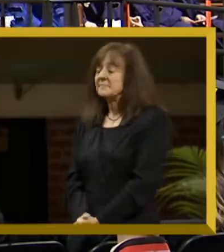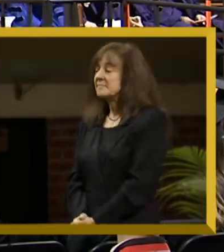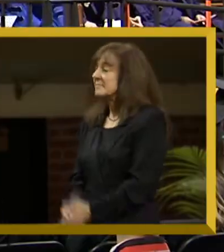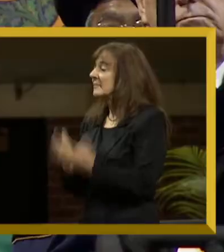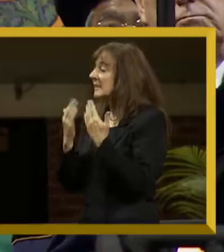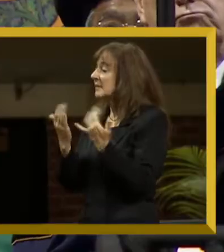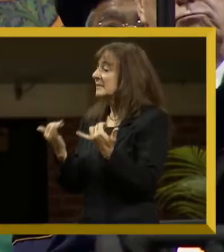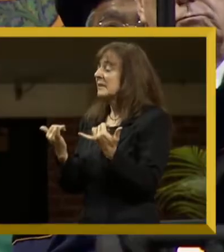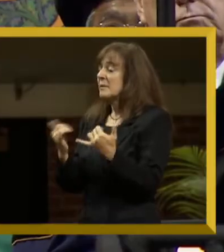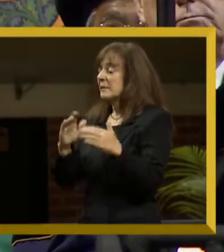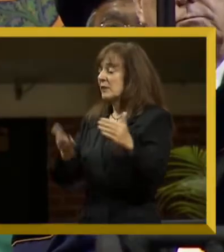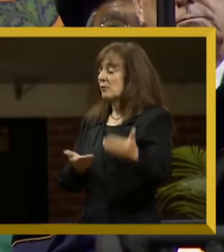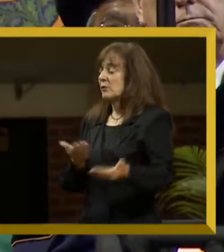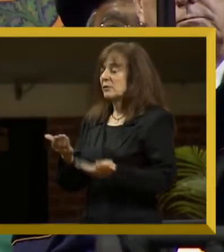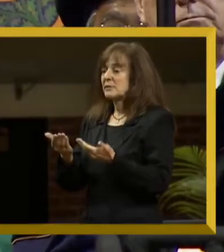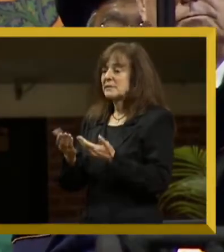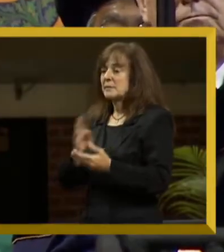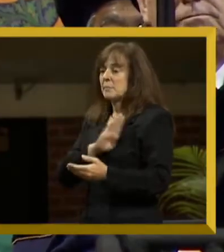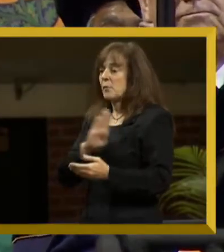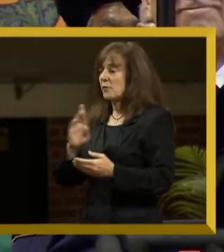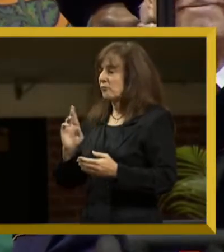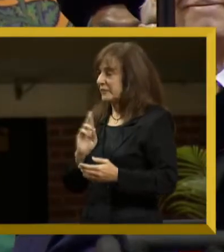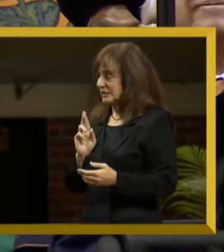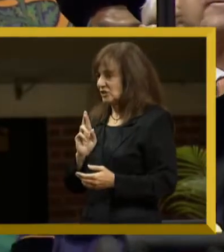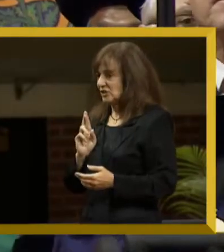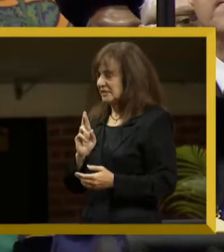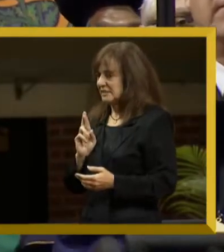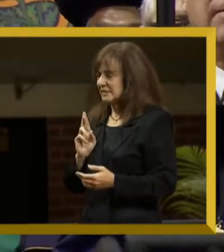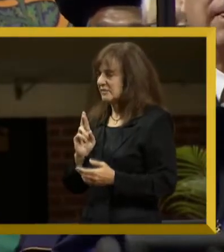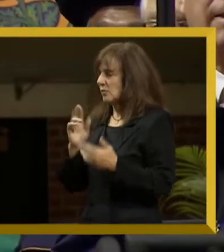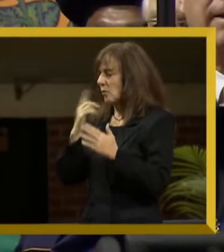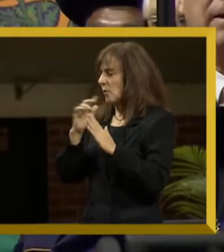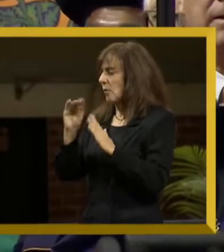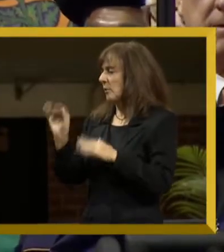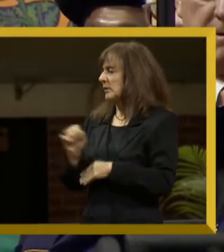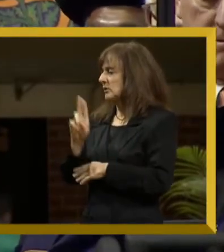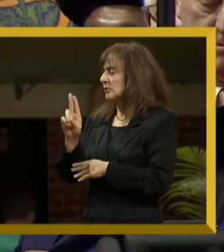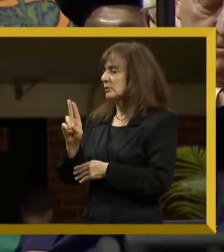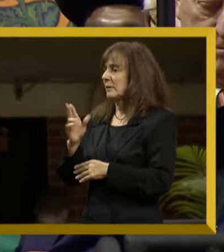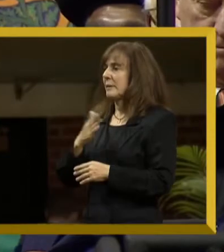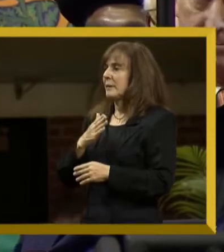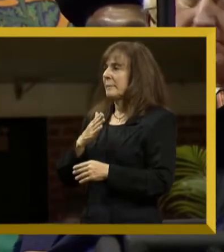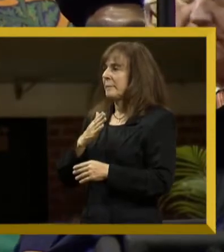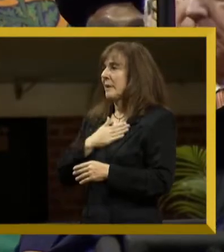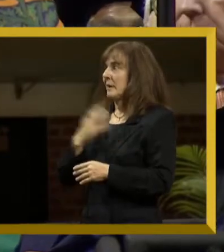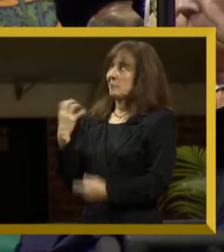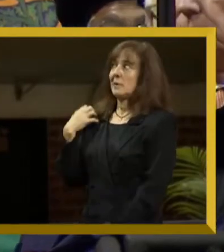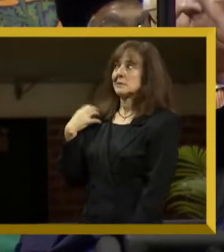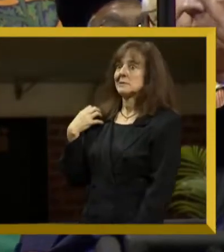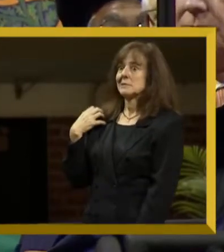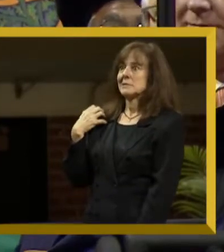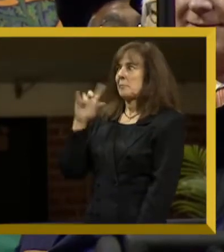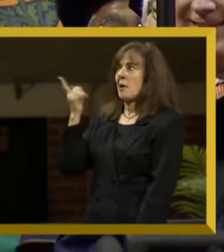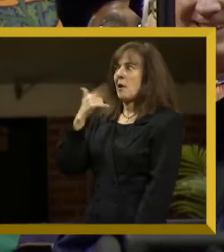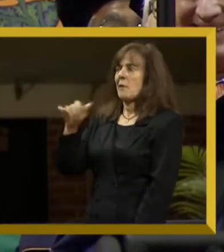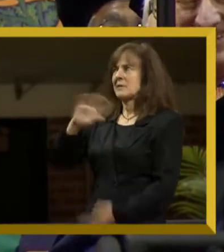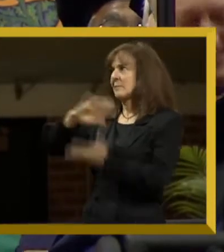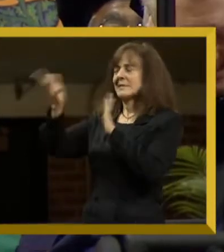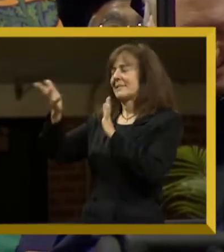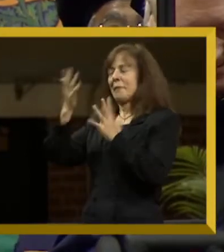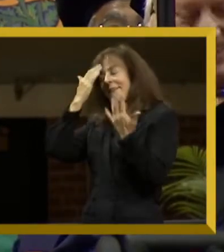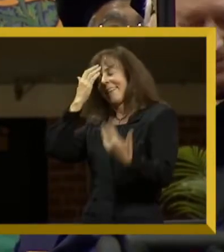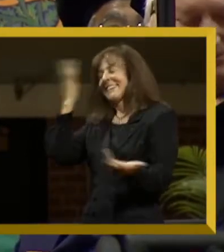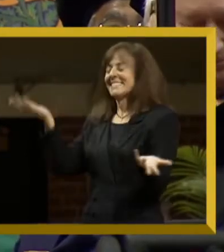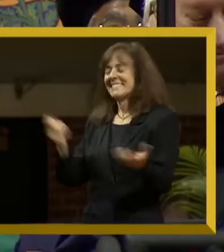Thank you. Now I'm going to introduce the Board of Regents of Oklahoma State University, who are my bosses, and I almost always mess this up,